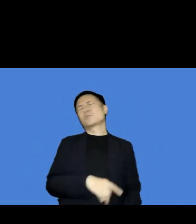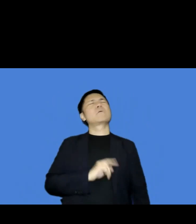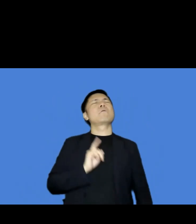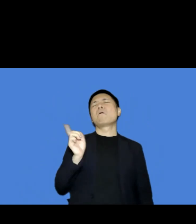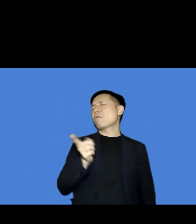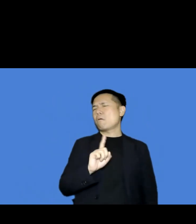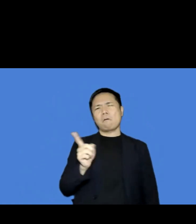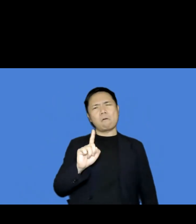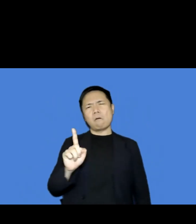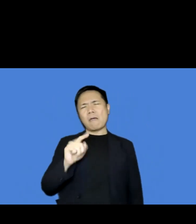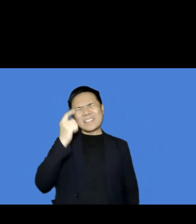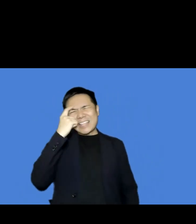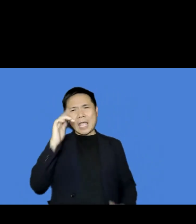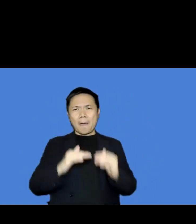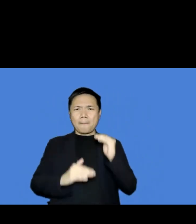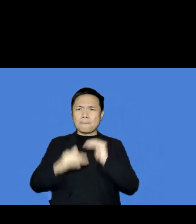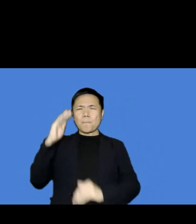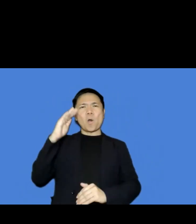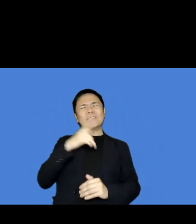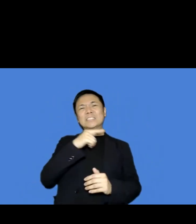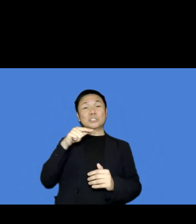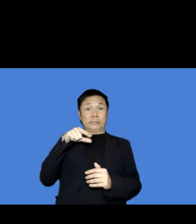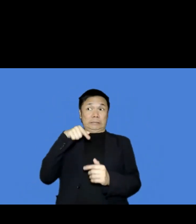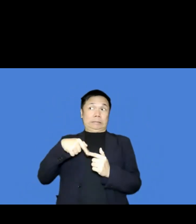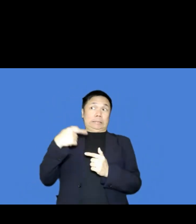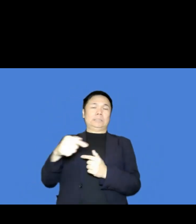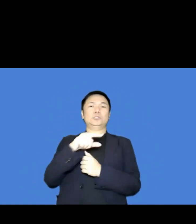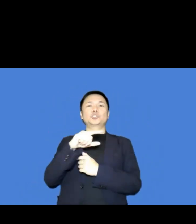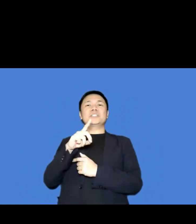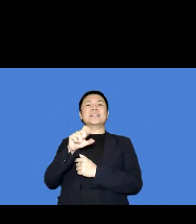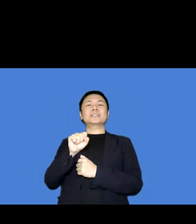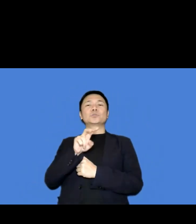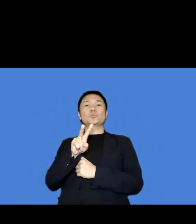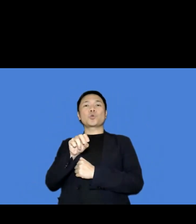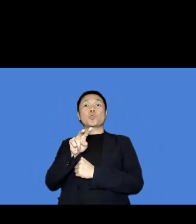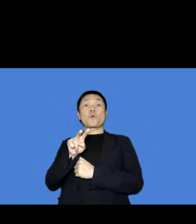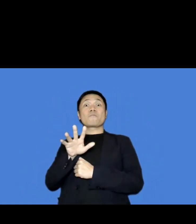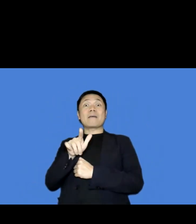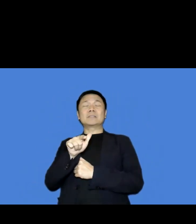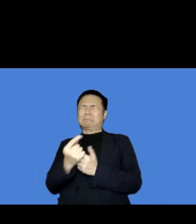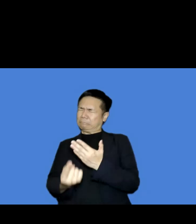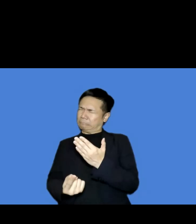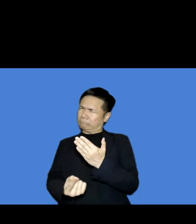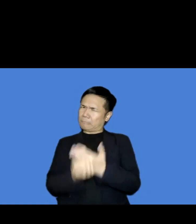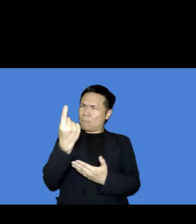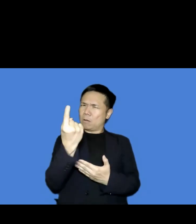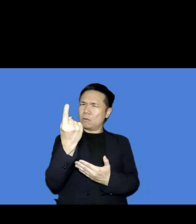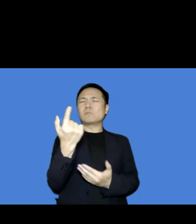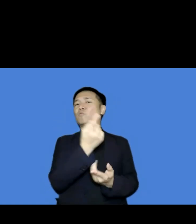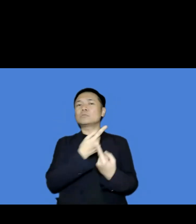through the international cooperation, and GDS 2025 is a huge opportunity, and we look at playing a